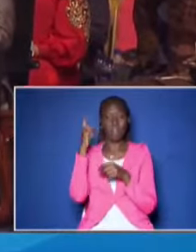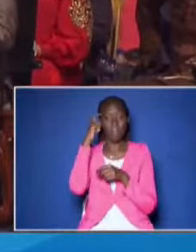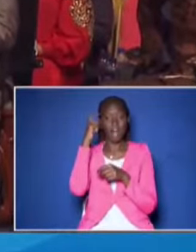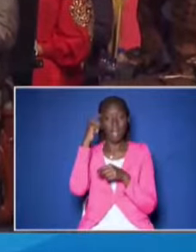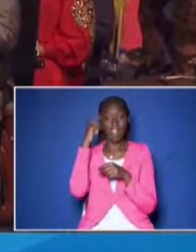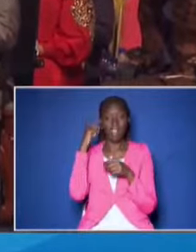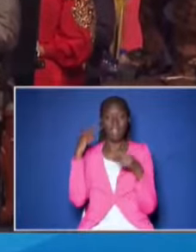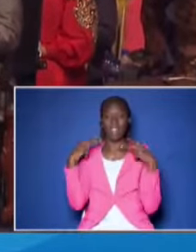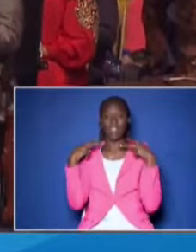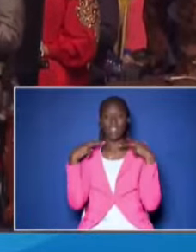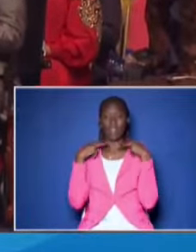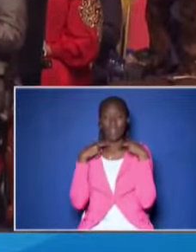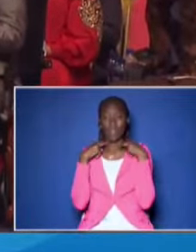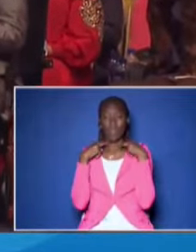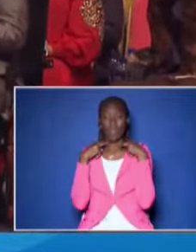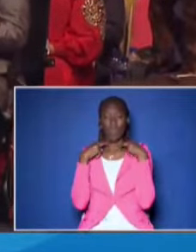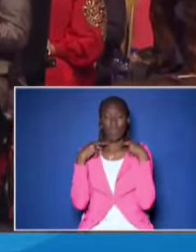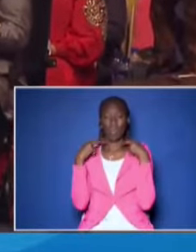a